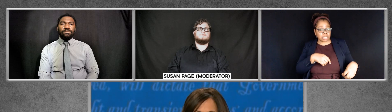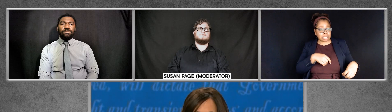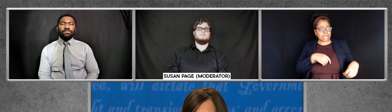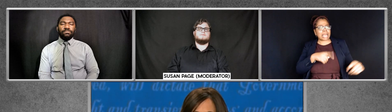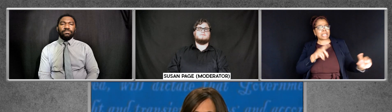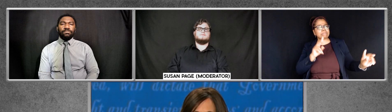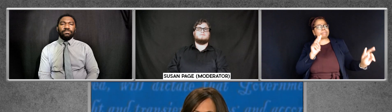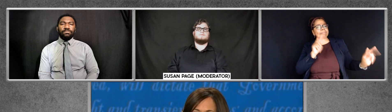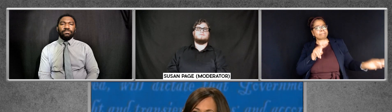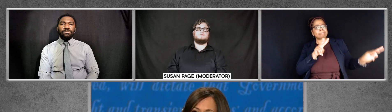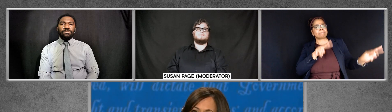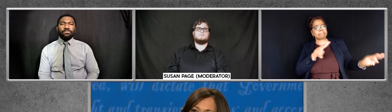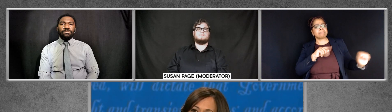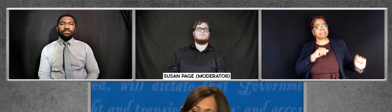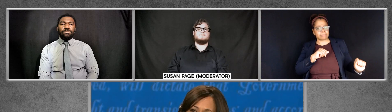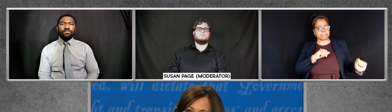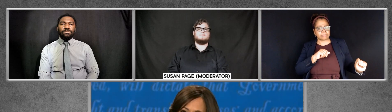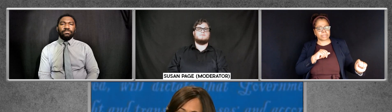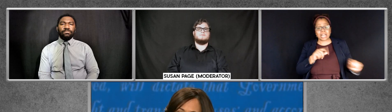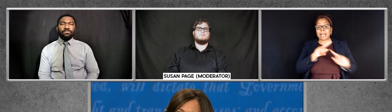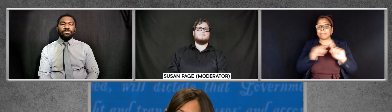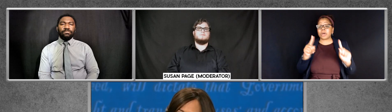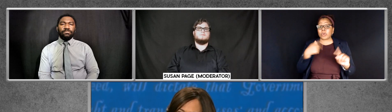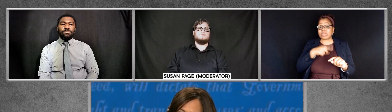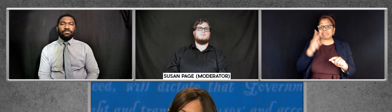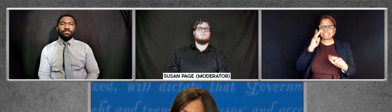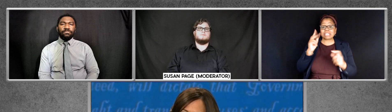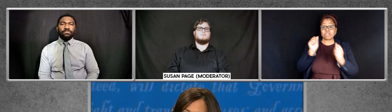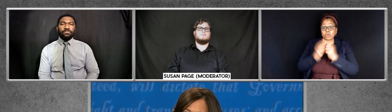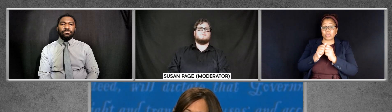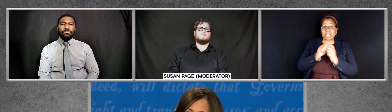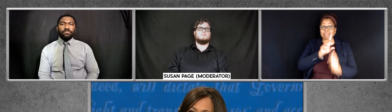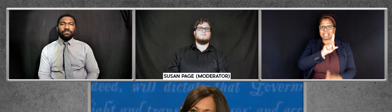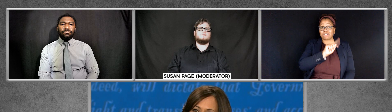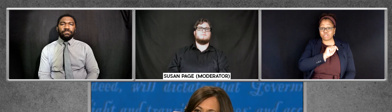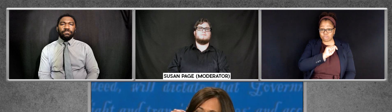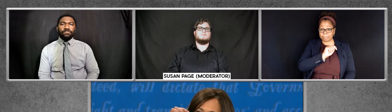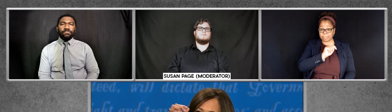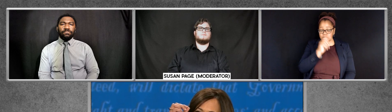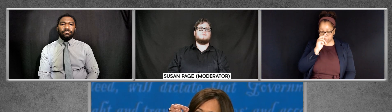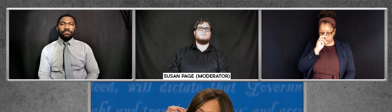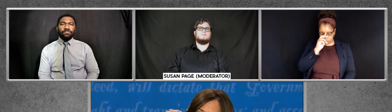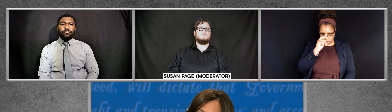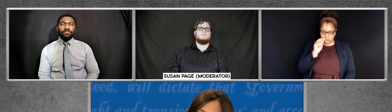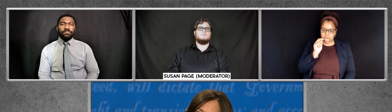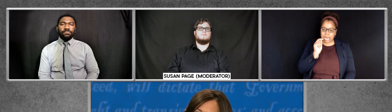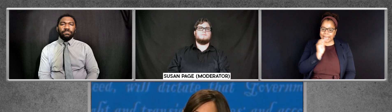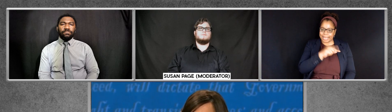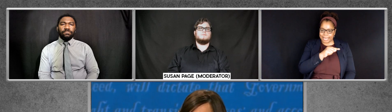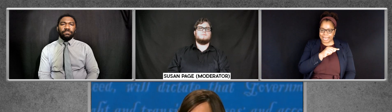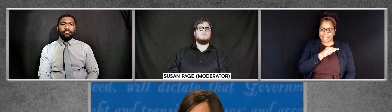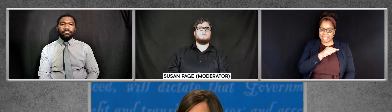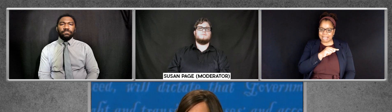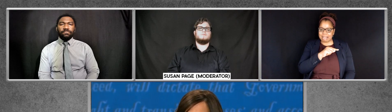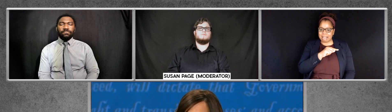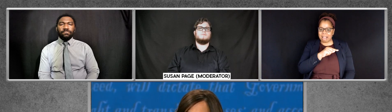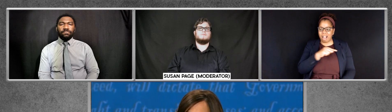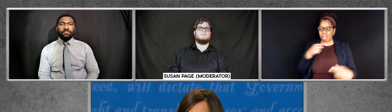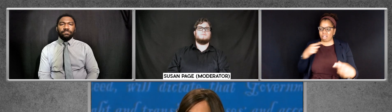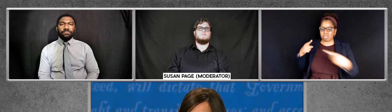check. But what we have seen with Donald Trump is that he has betrayed our